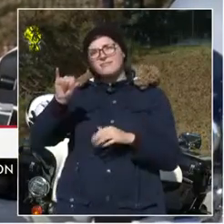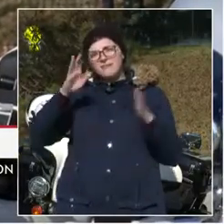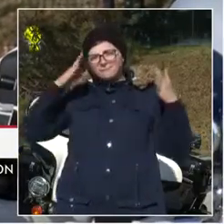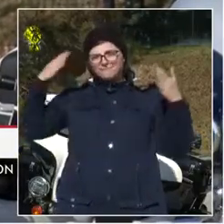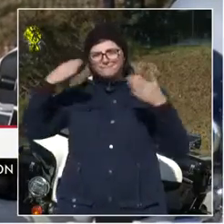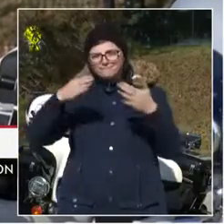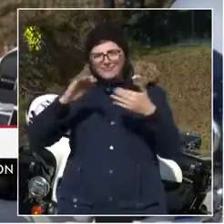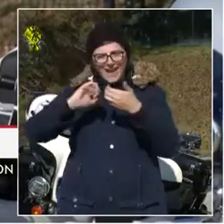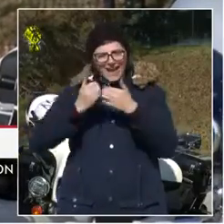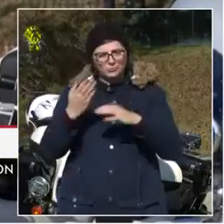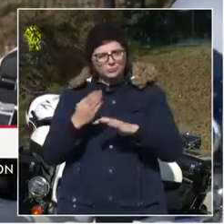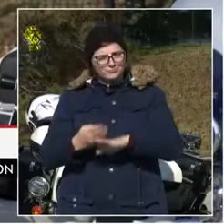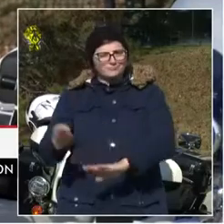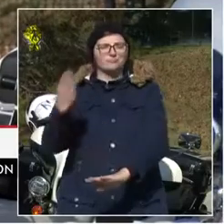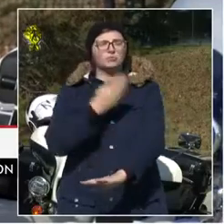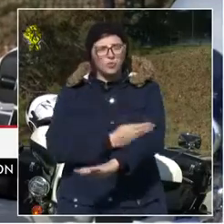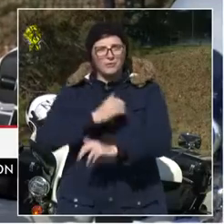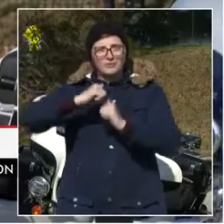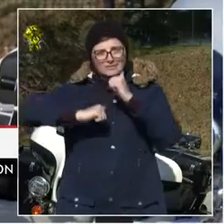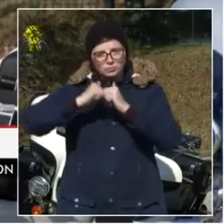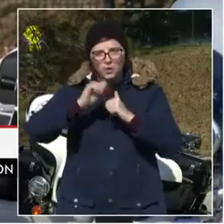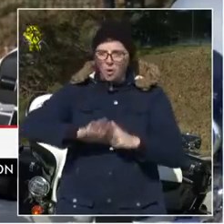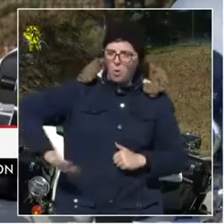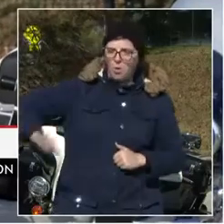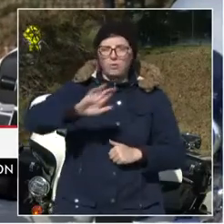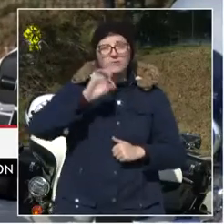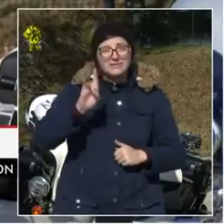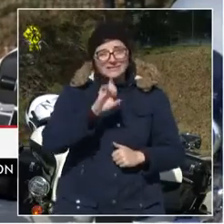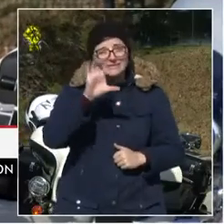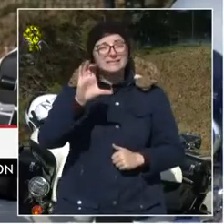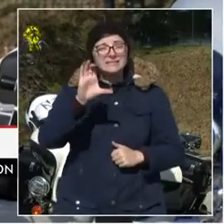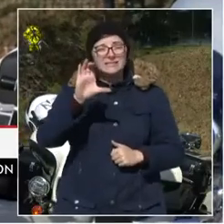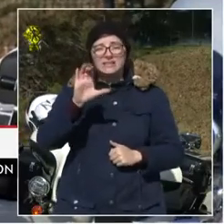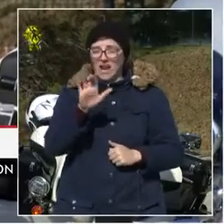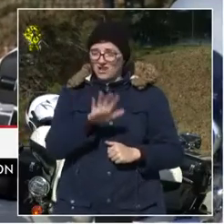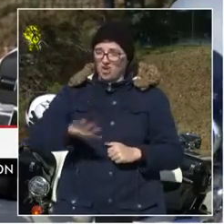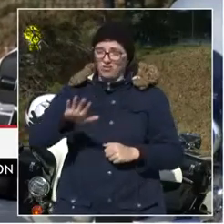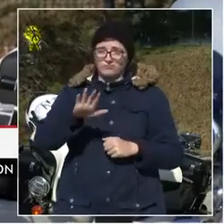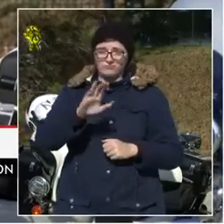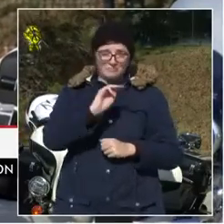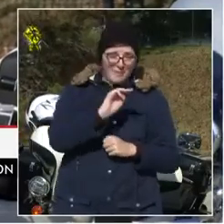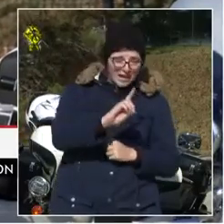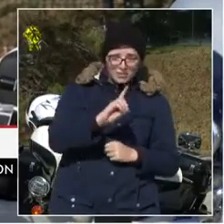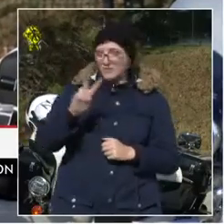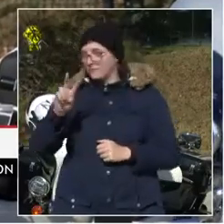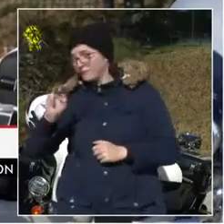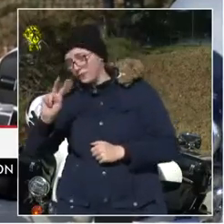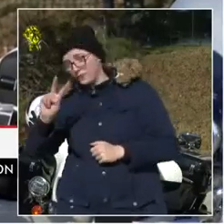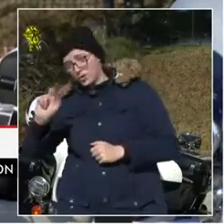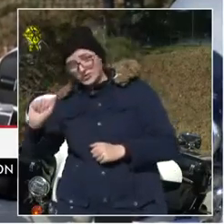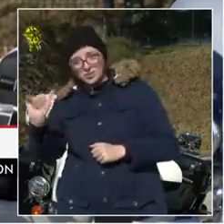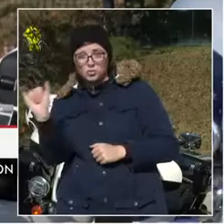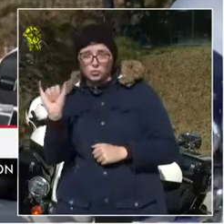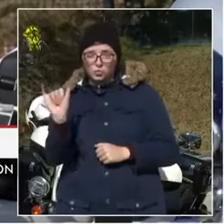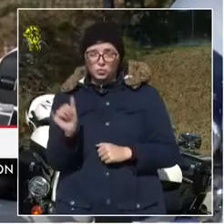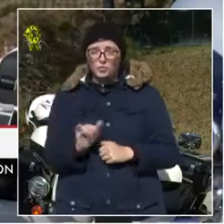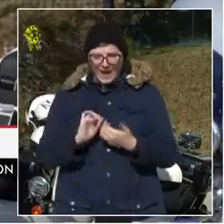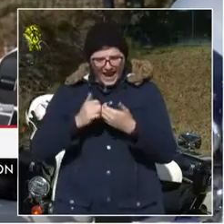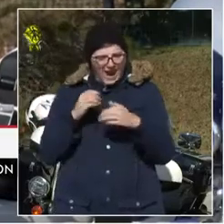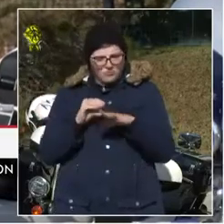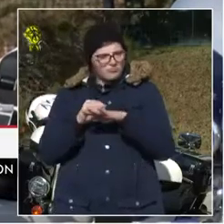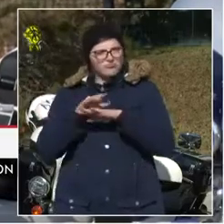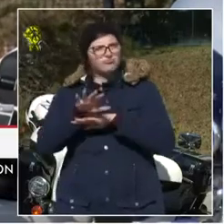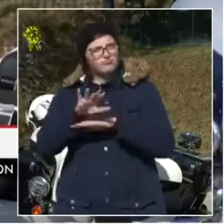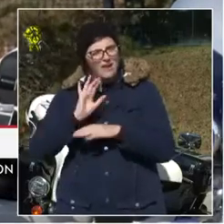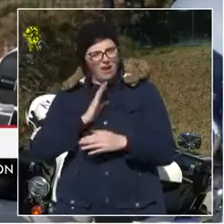better infrastructure across Washington, D.C. and across the region, and how that will affect our communities. So while